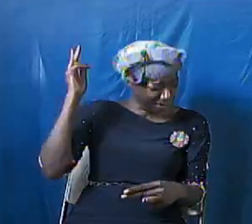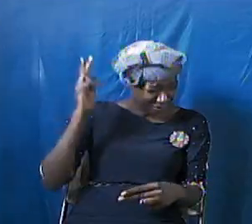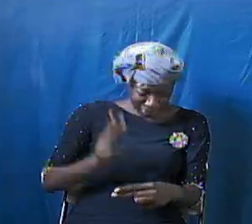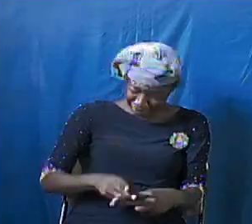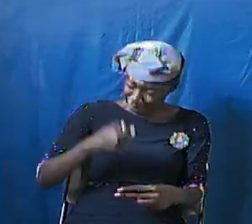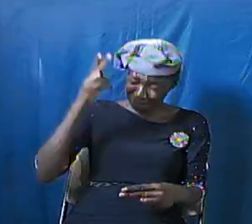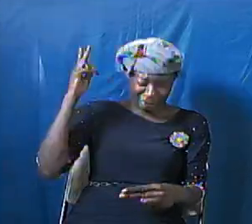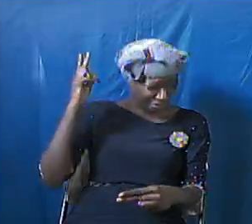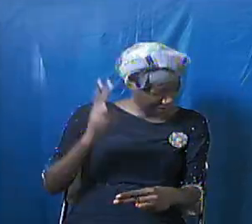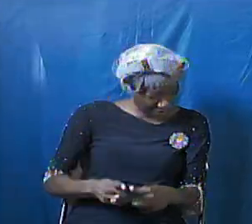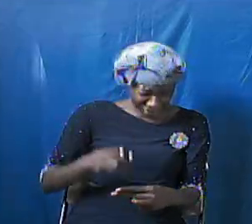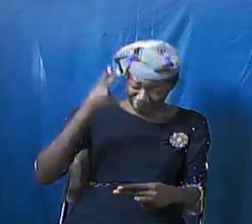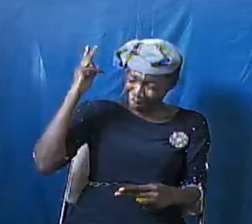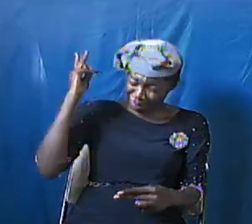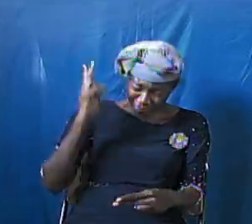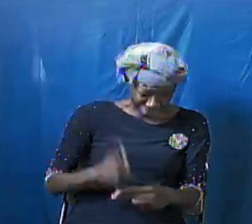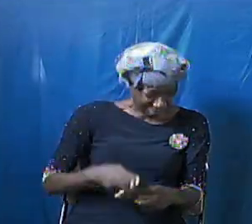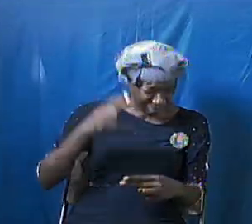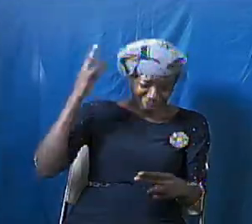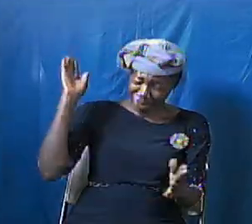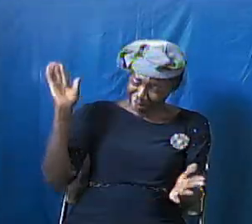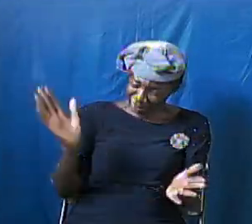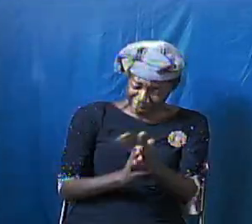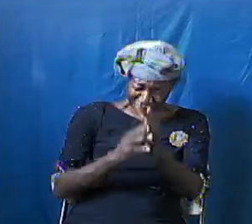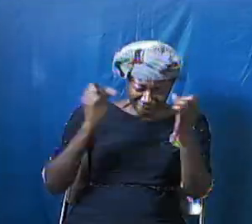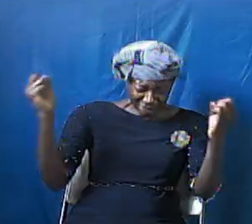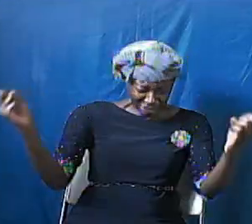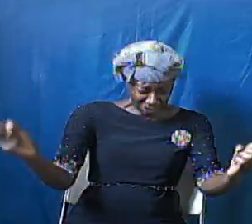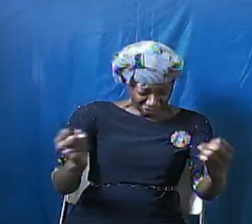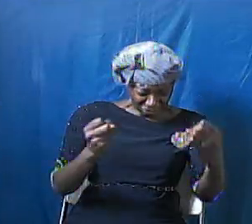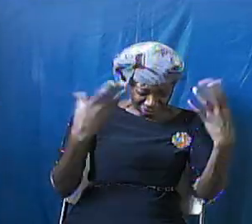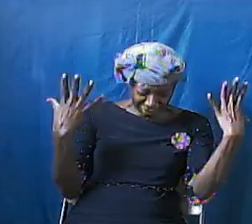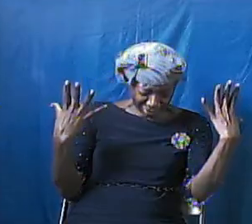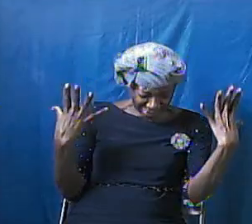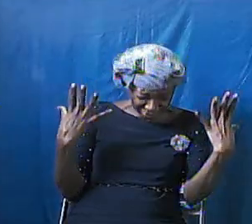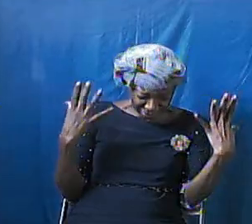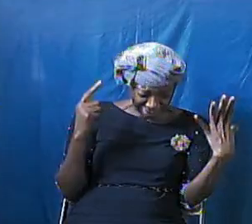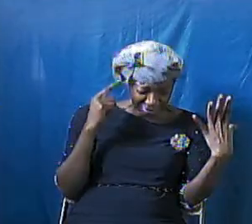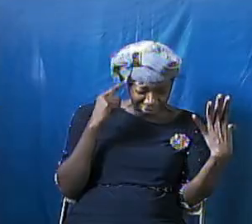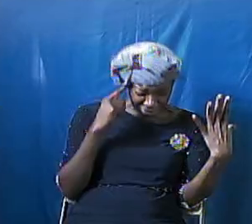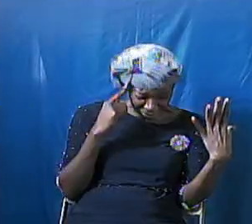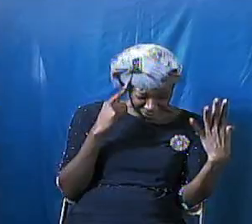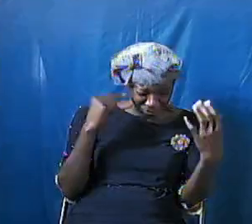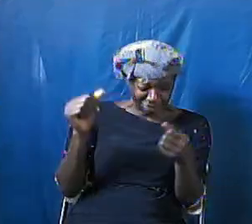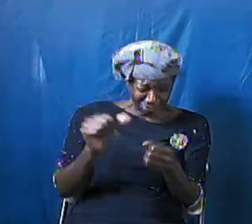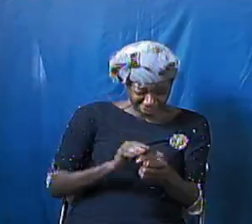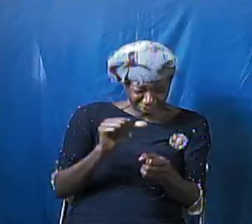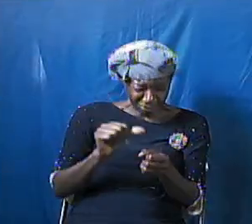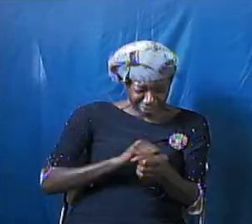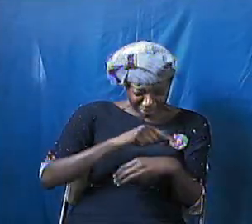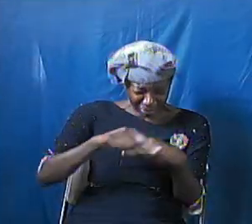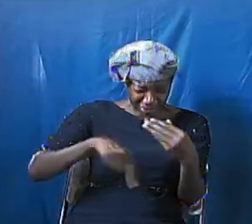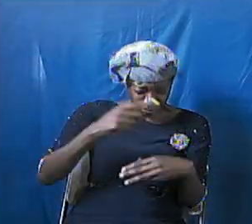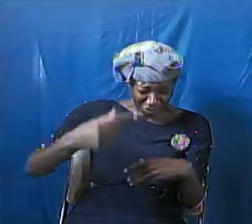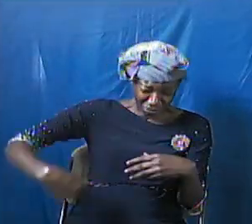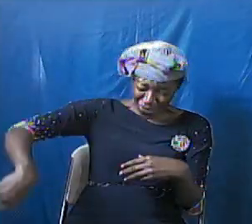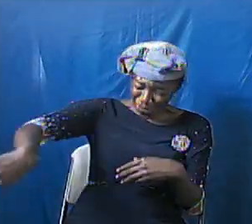the same. You know everything about us, Jesus, and you call us yours.